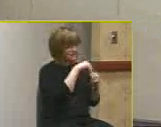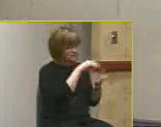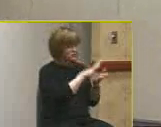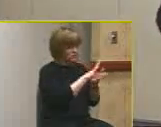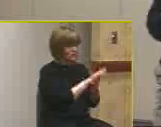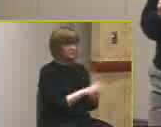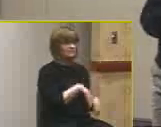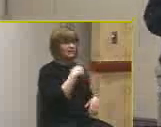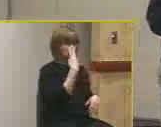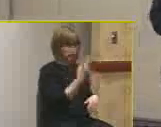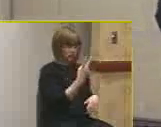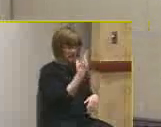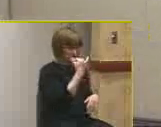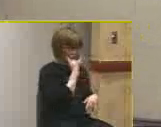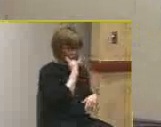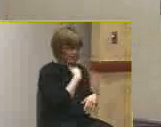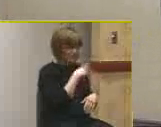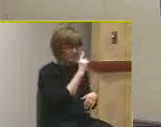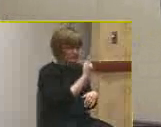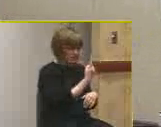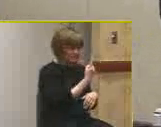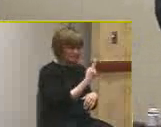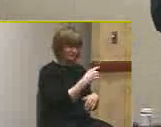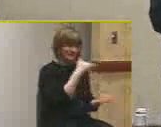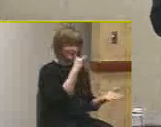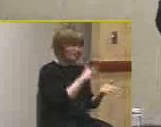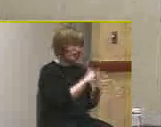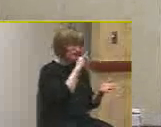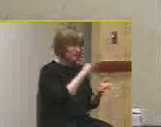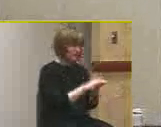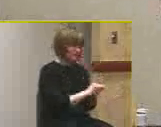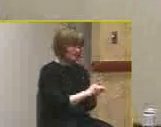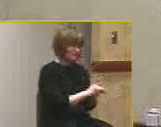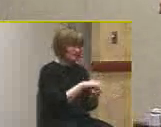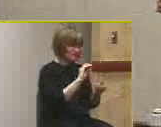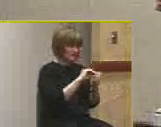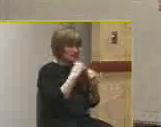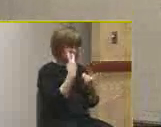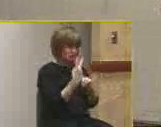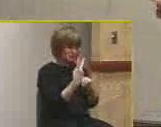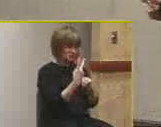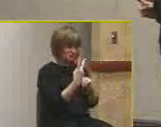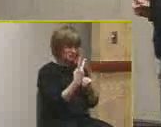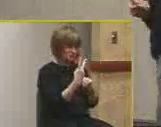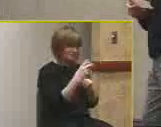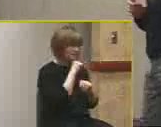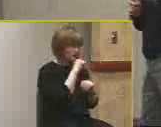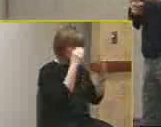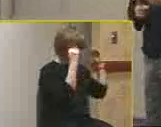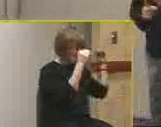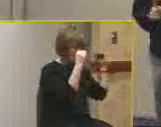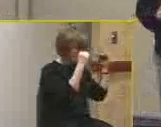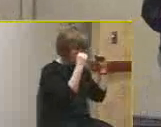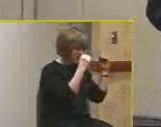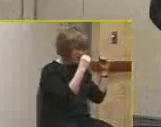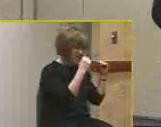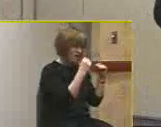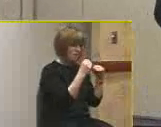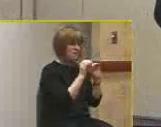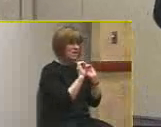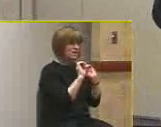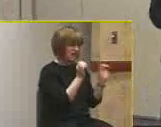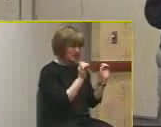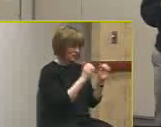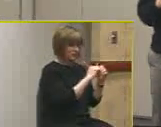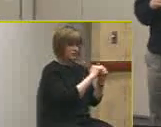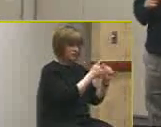Two things. One, impossible. Two, you're not teaching him anything when you do that. You're just